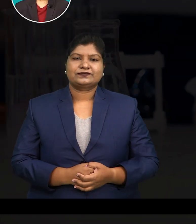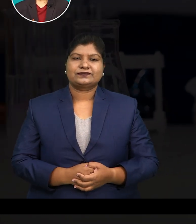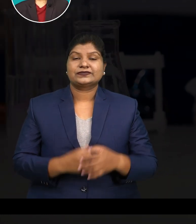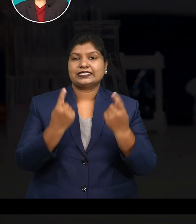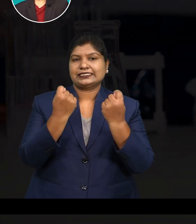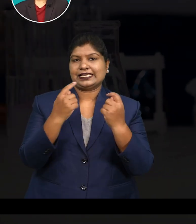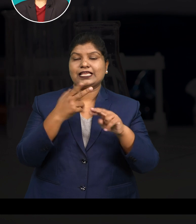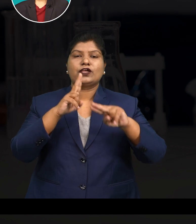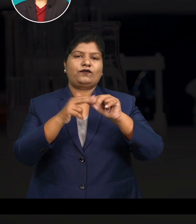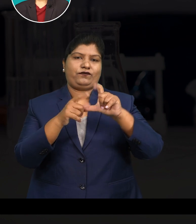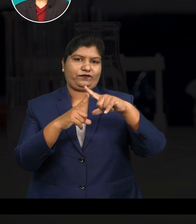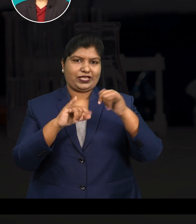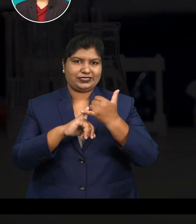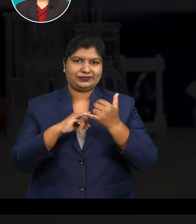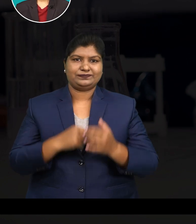Test for fats.